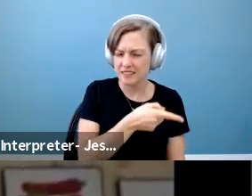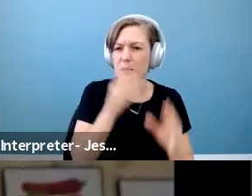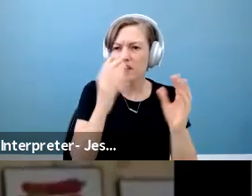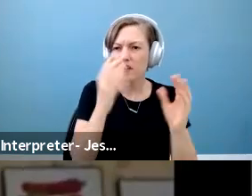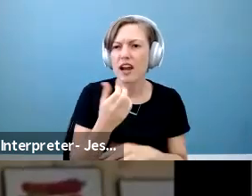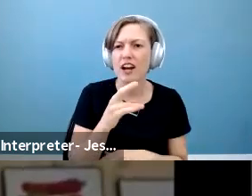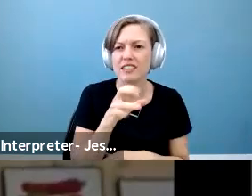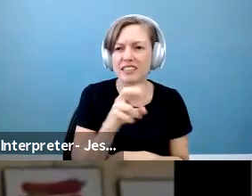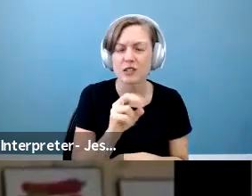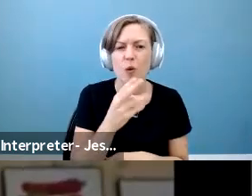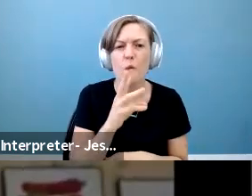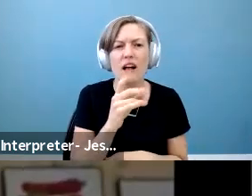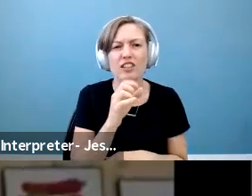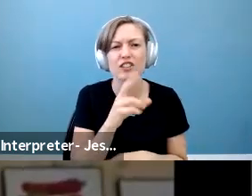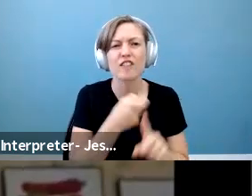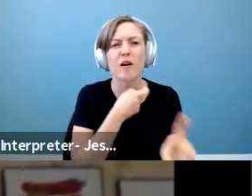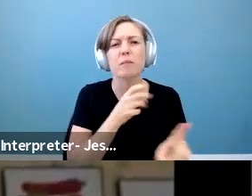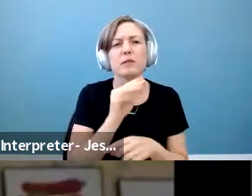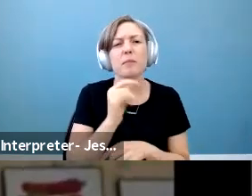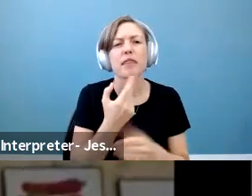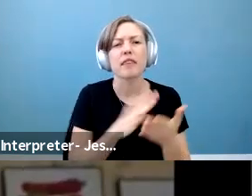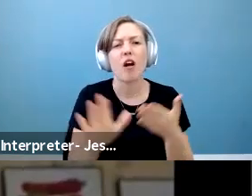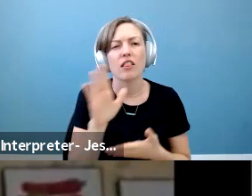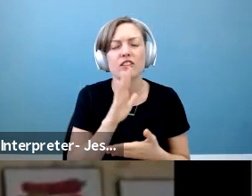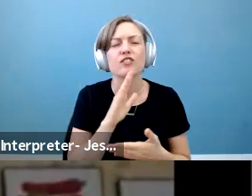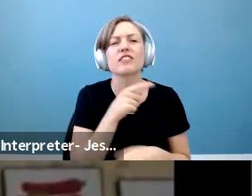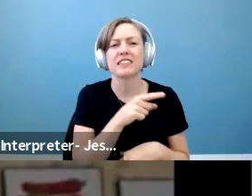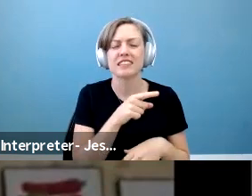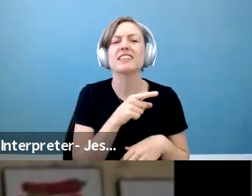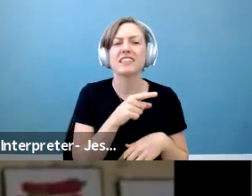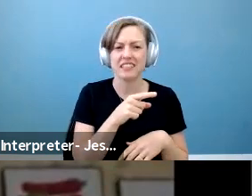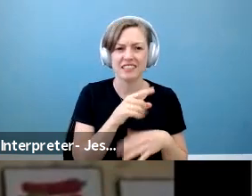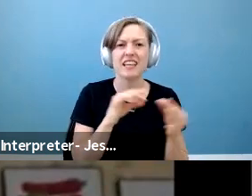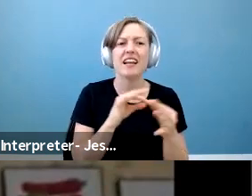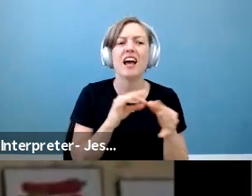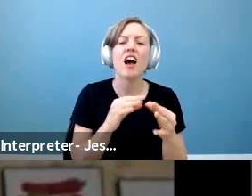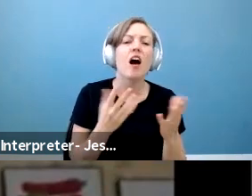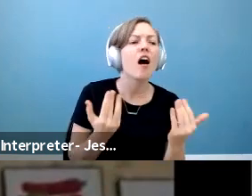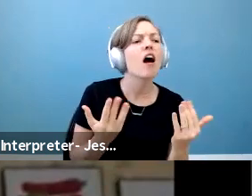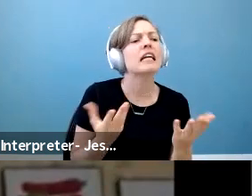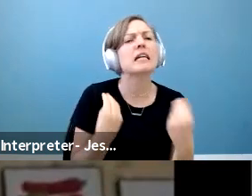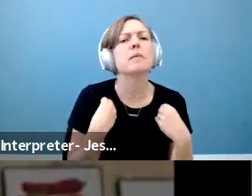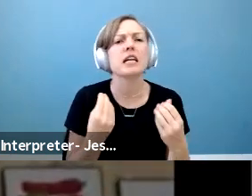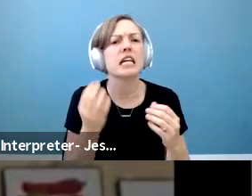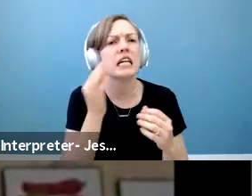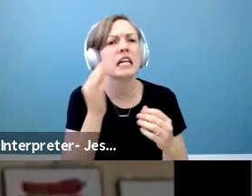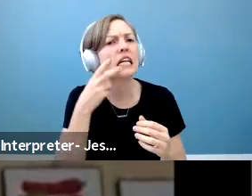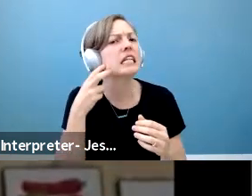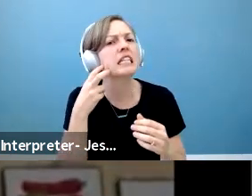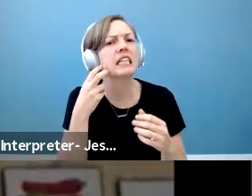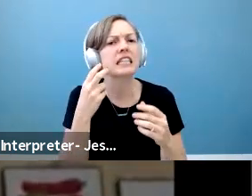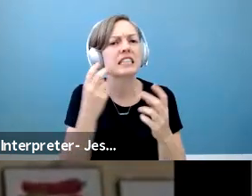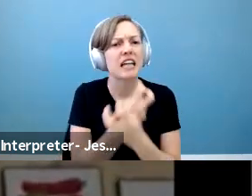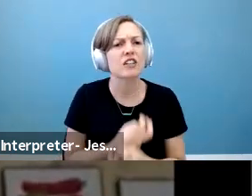Harrison Wilder from Smith College in Massachusetts would place when he wanted, quote, Indian skeletons for his teachings